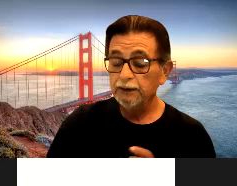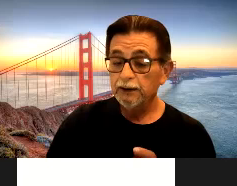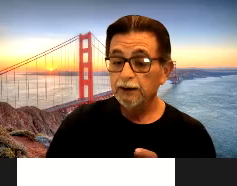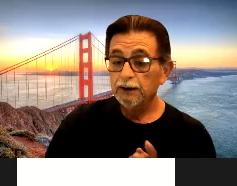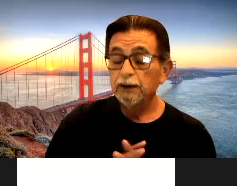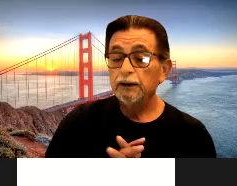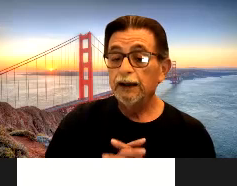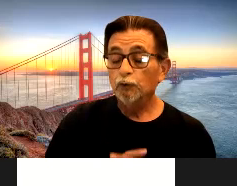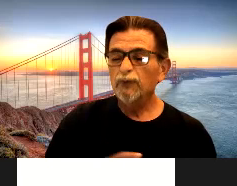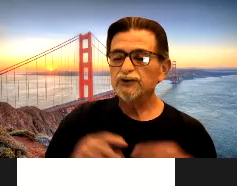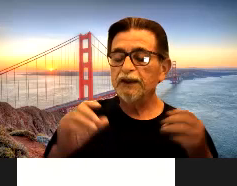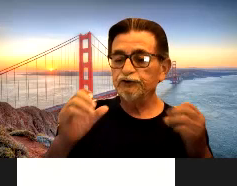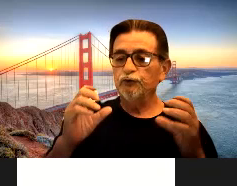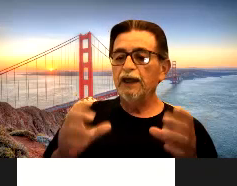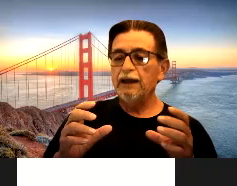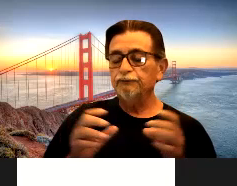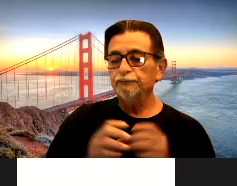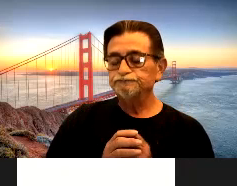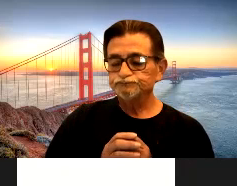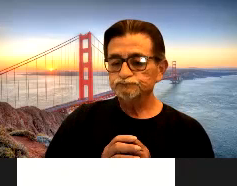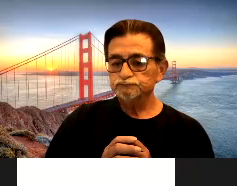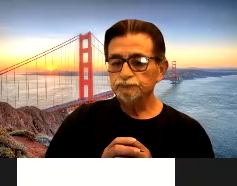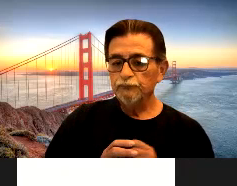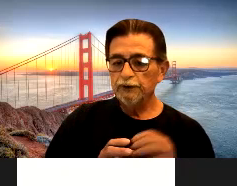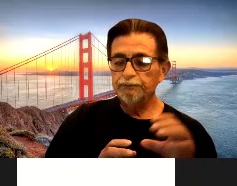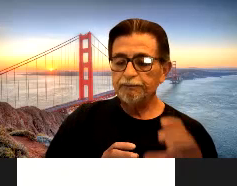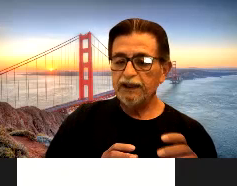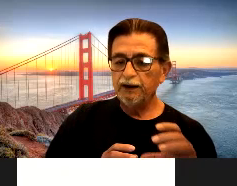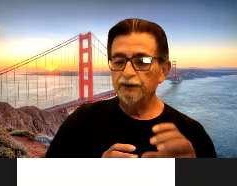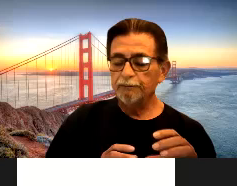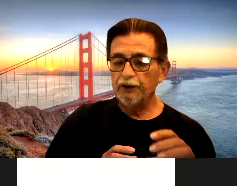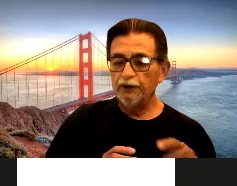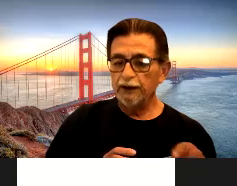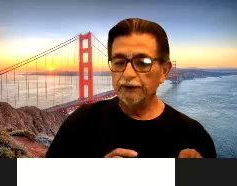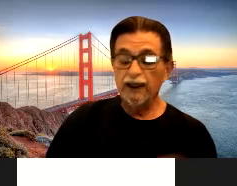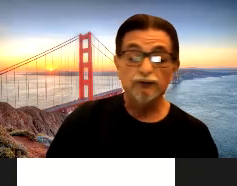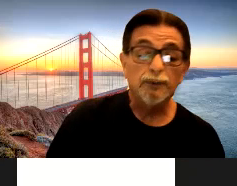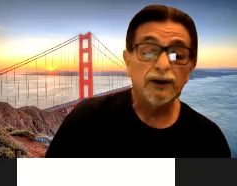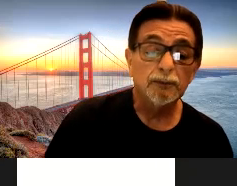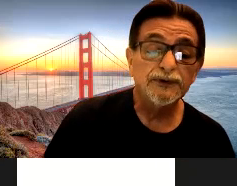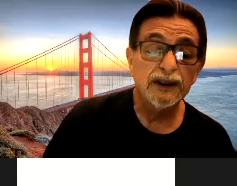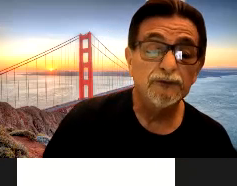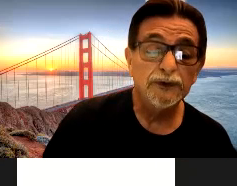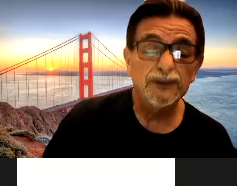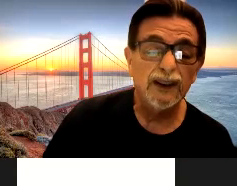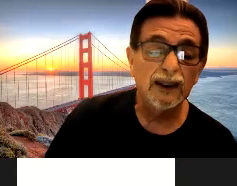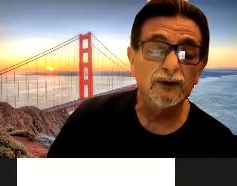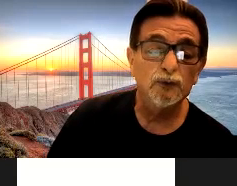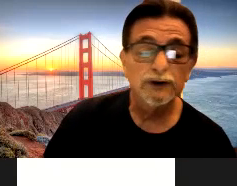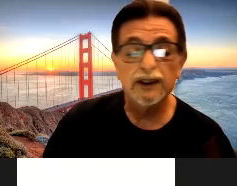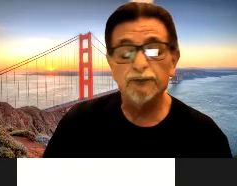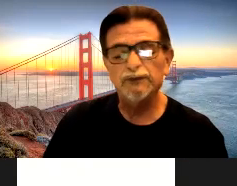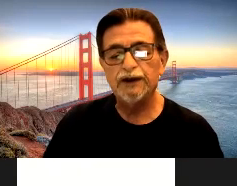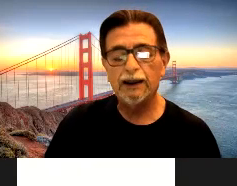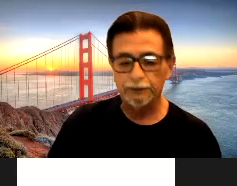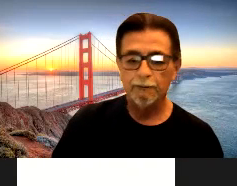okay? Now, with respect to F, depending on the period, like F would be number 58,